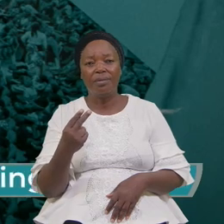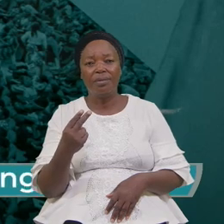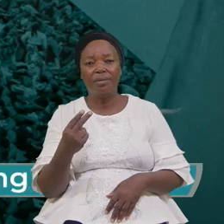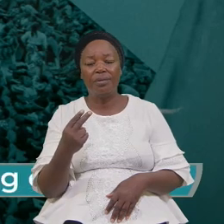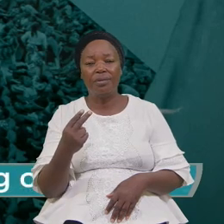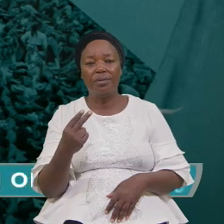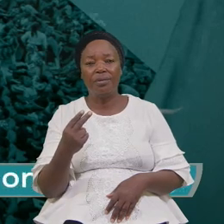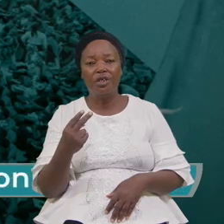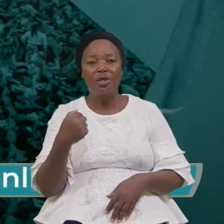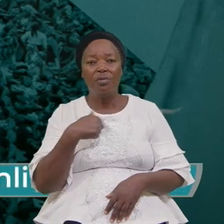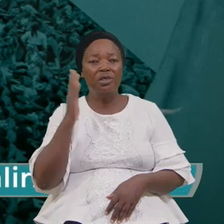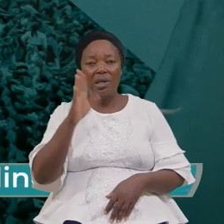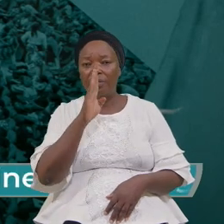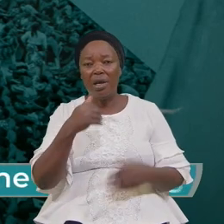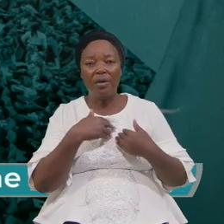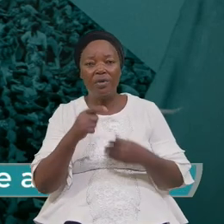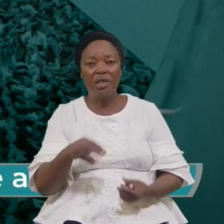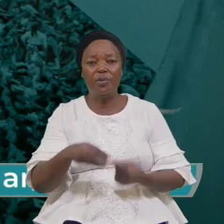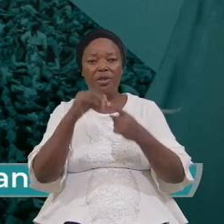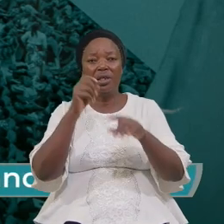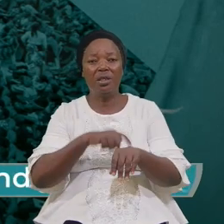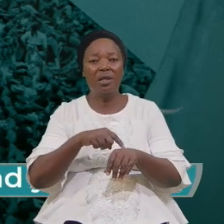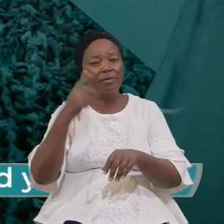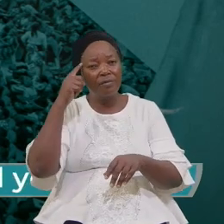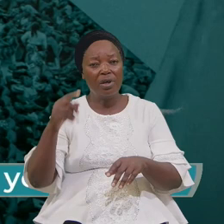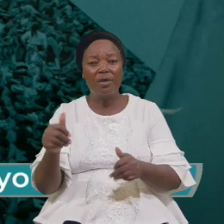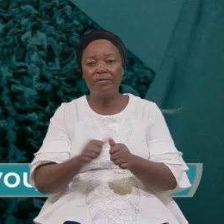we'll be having a special section for all of us.